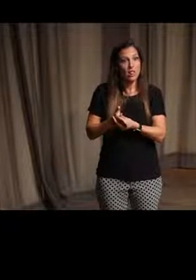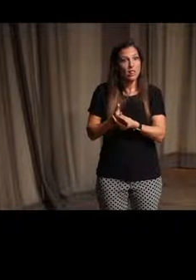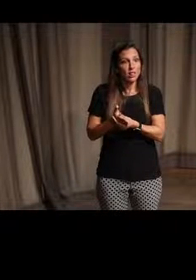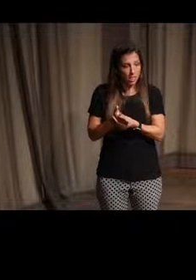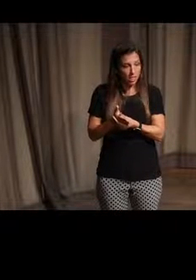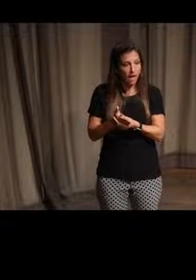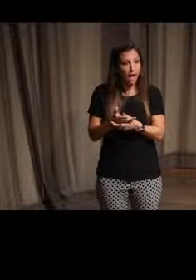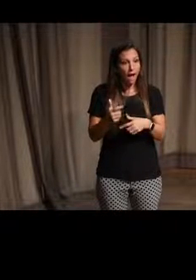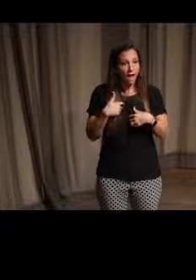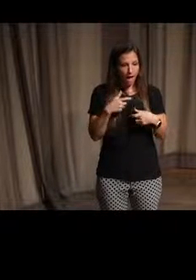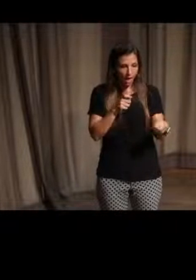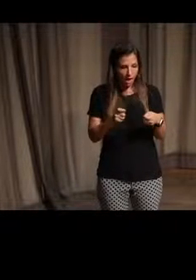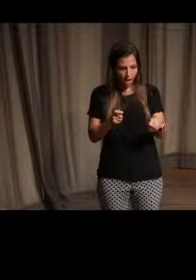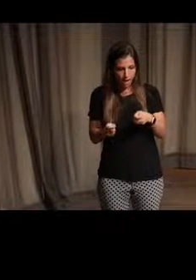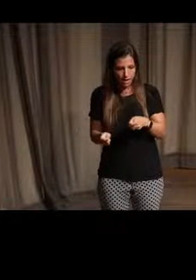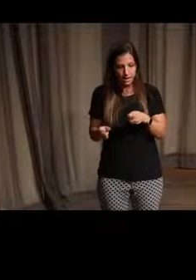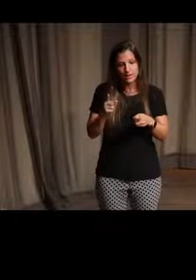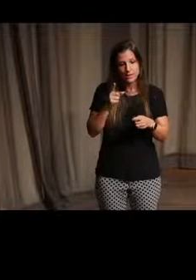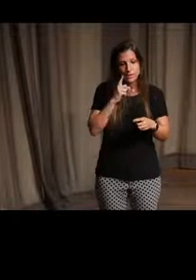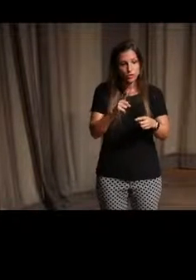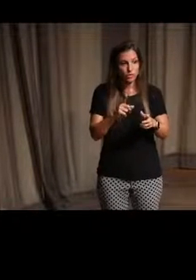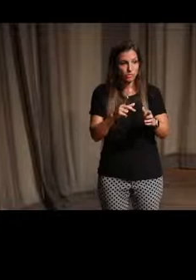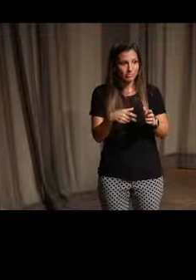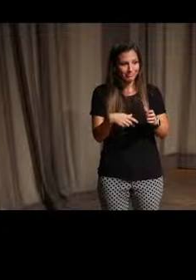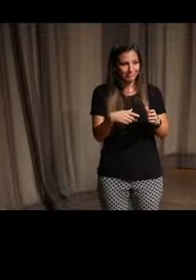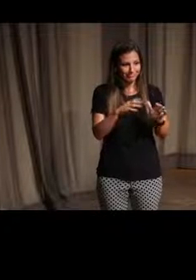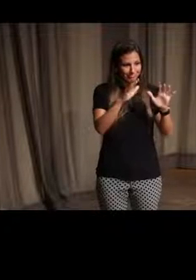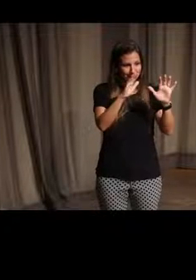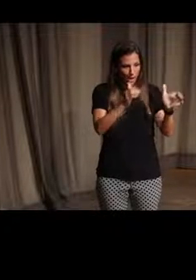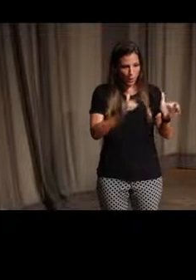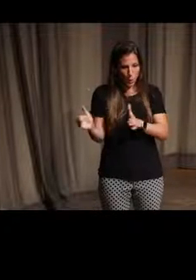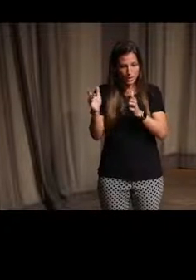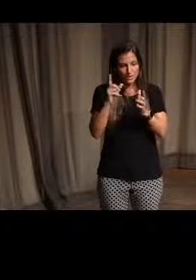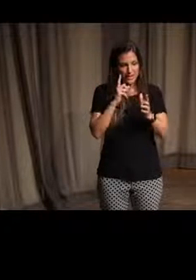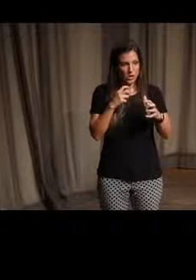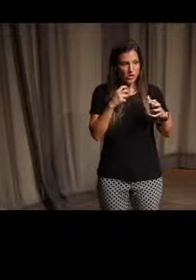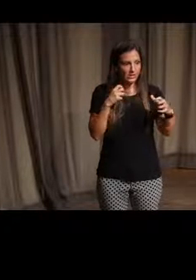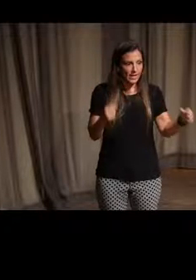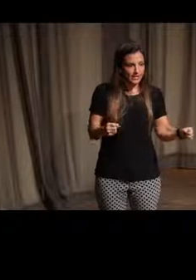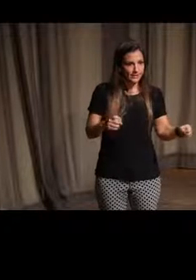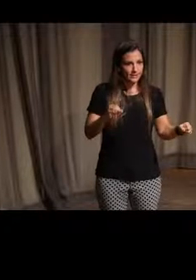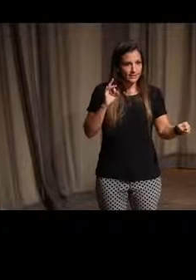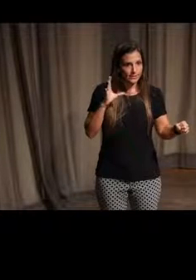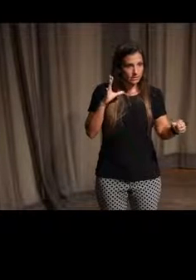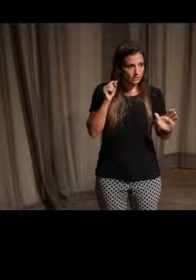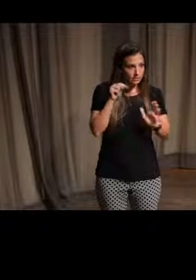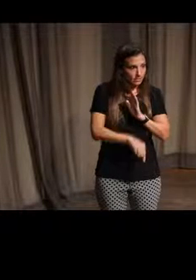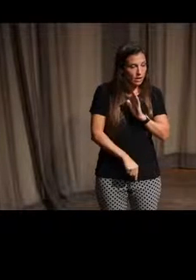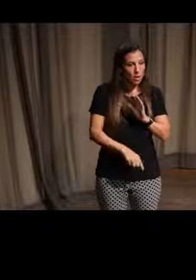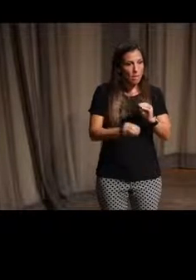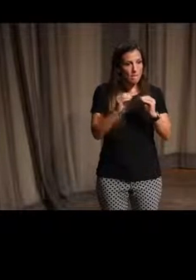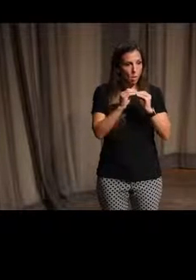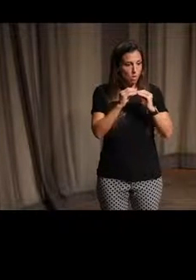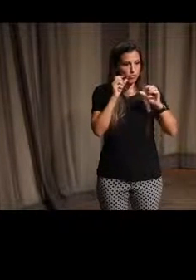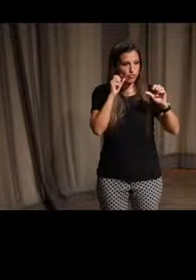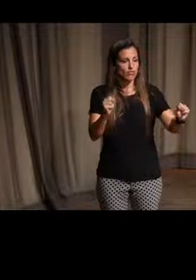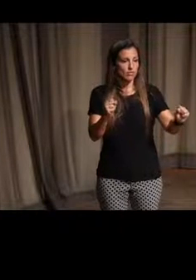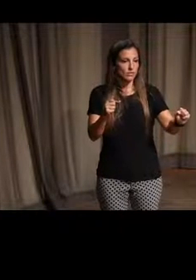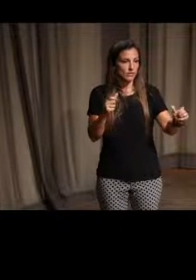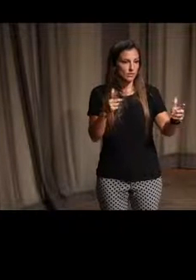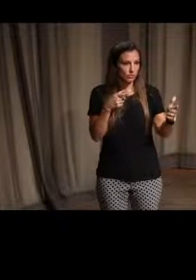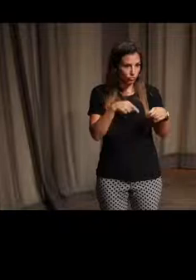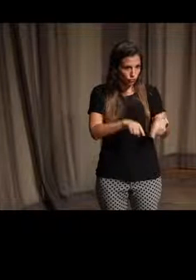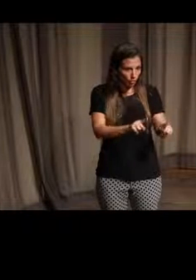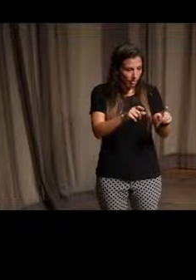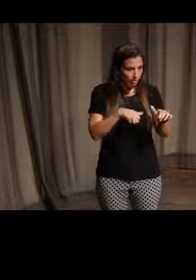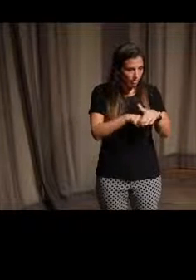then I edit the work into two different categories, either intense, which are the more intense sounds women make in